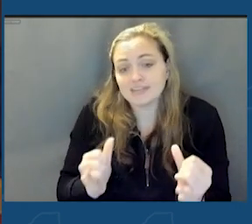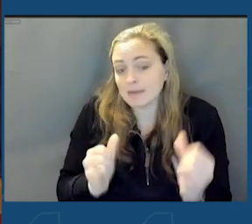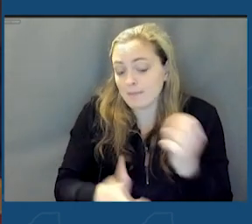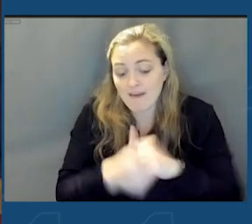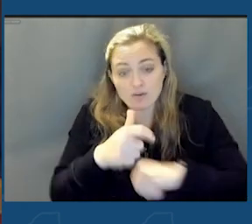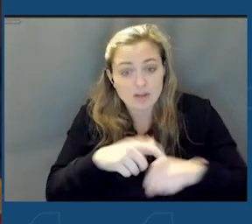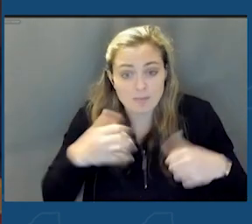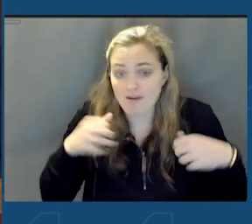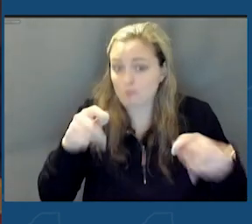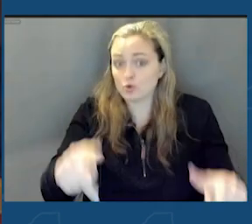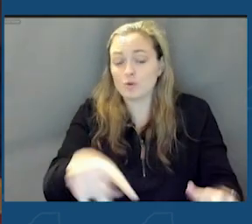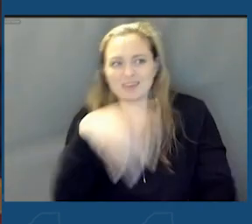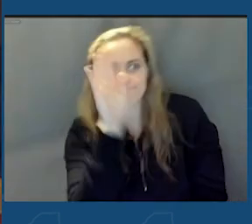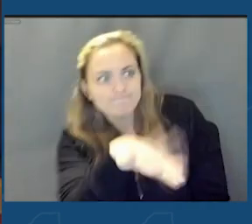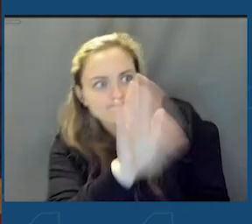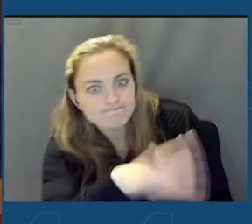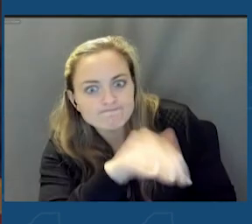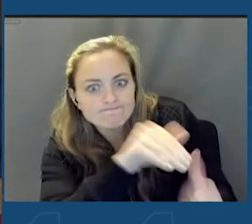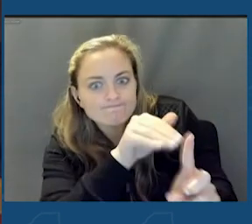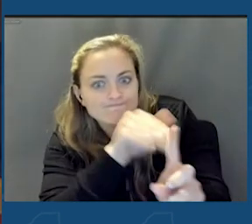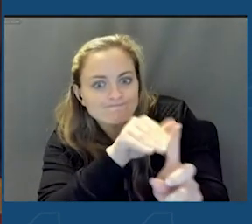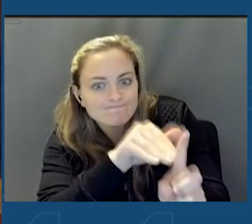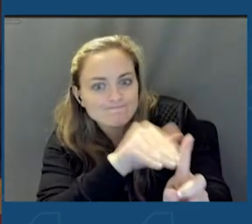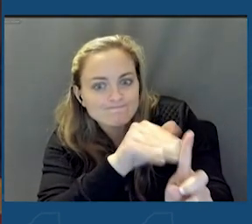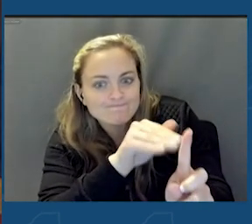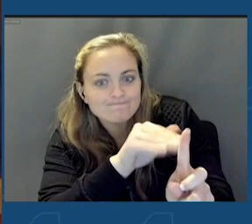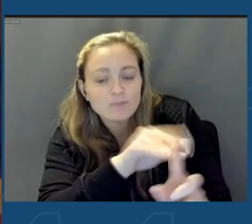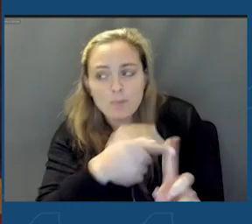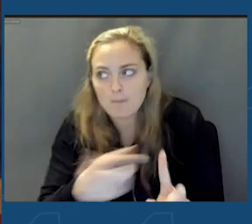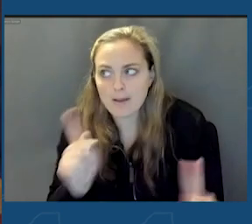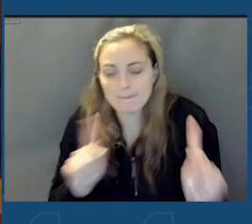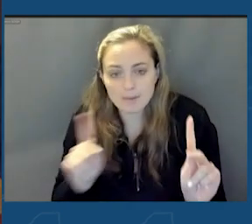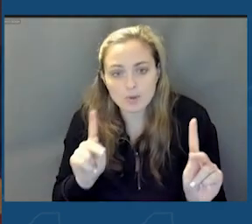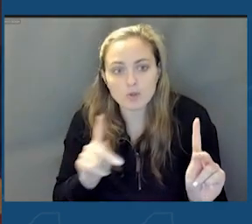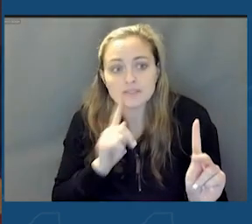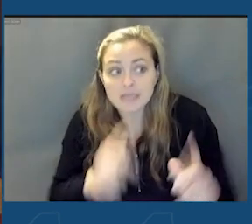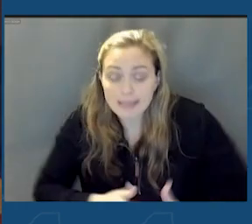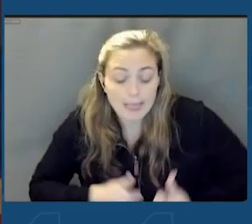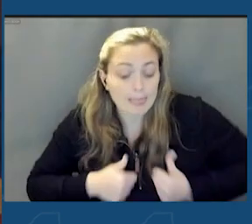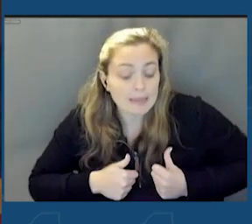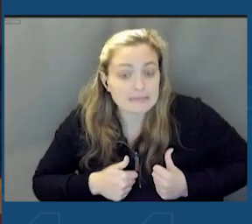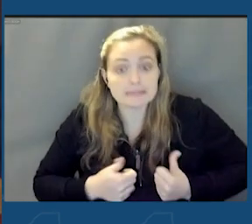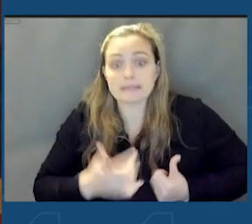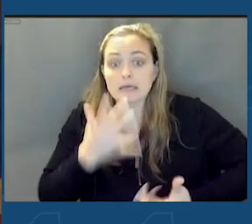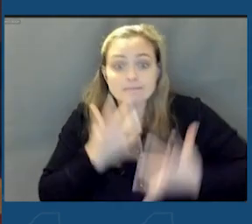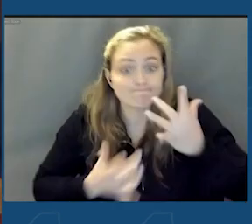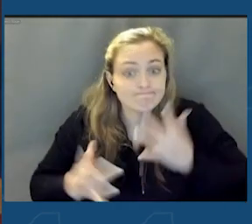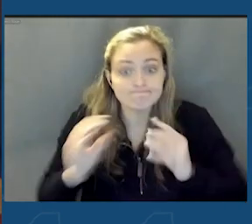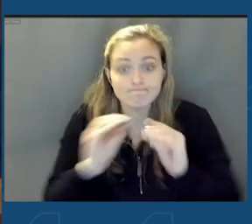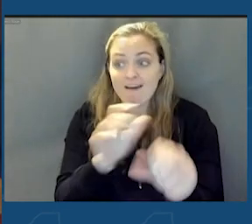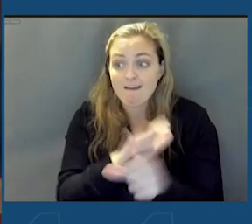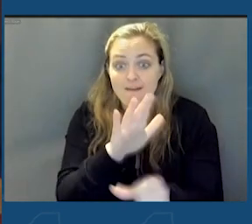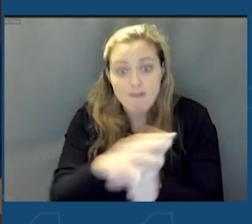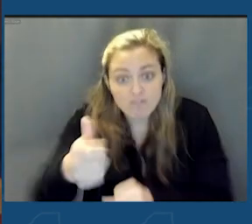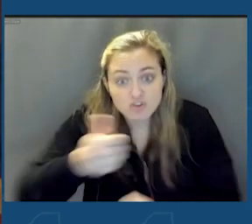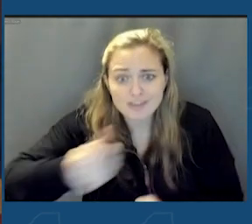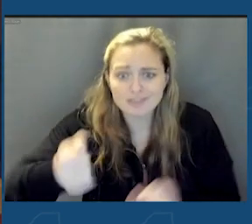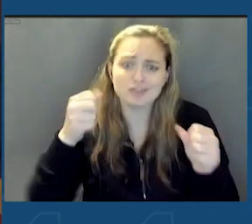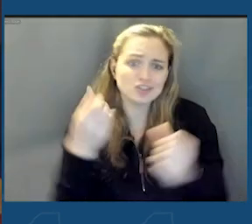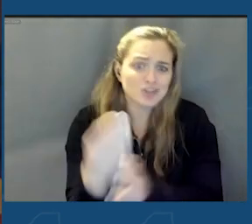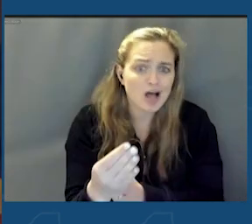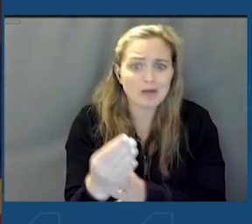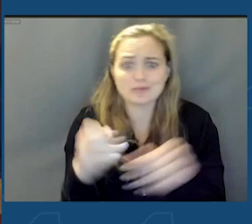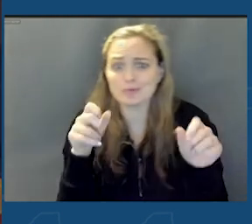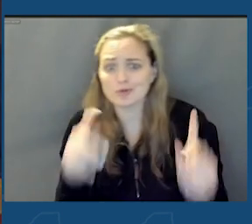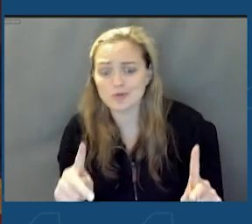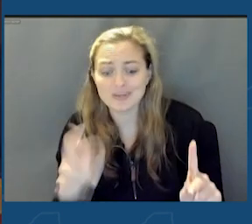to speak so powerfully on behalf of my constituents, to say they have lived in a transit desert too long. There are jobs and opportunities that are unlocked if we can